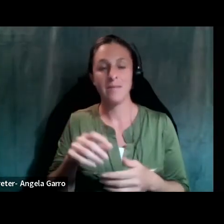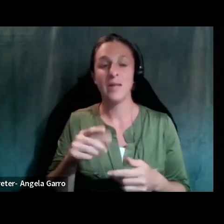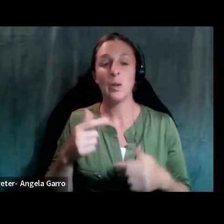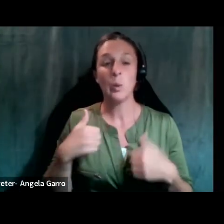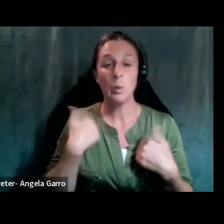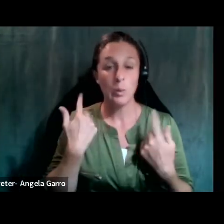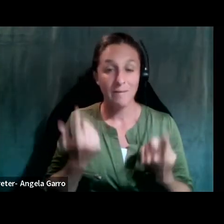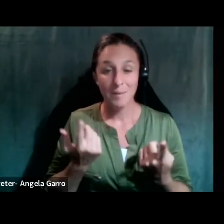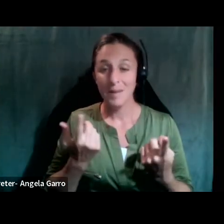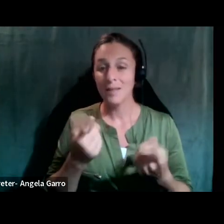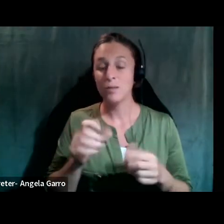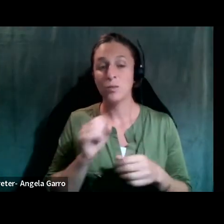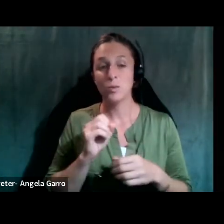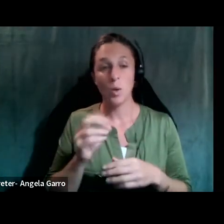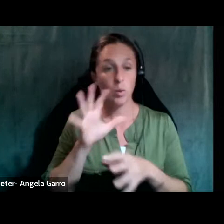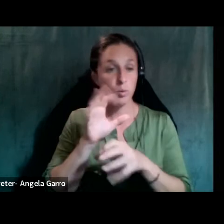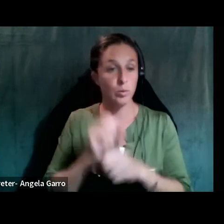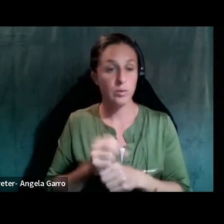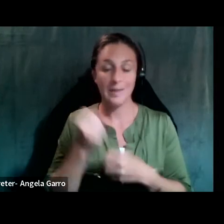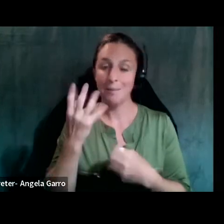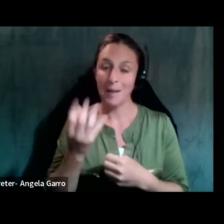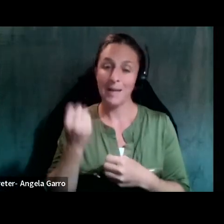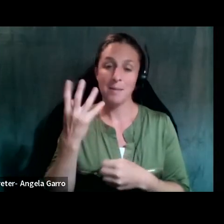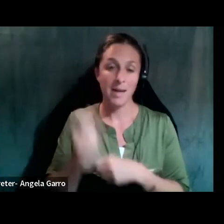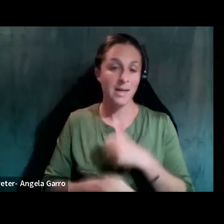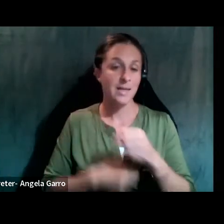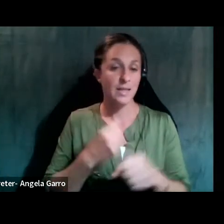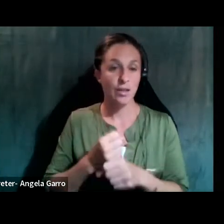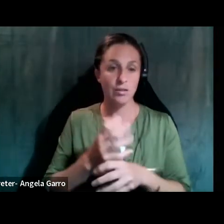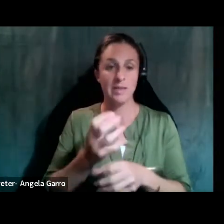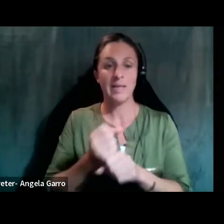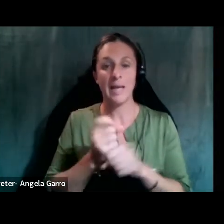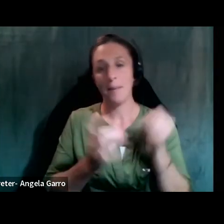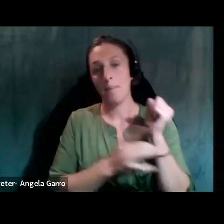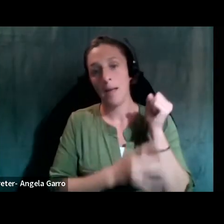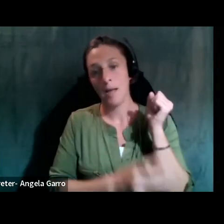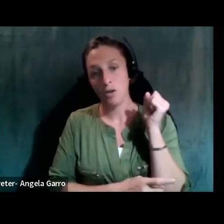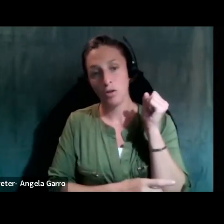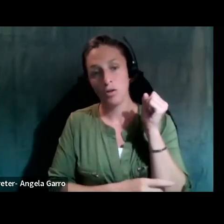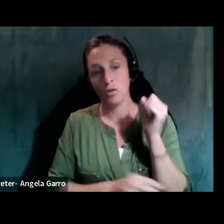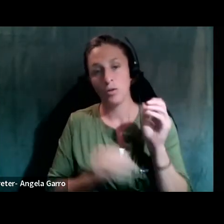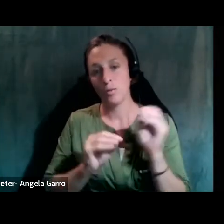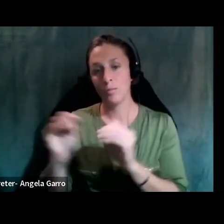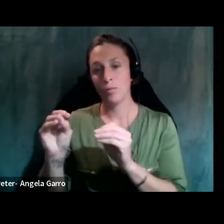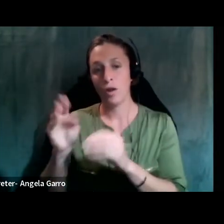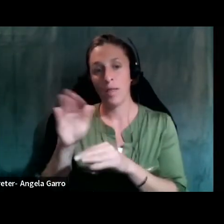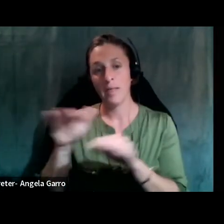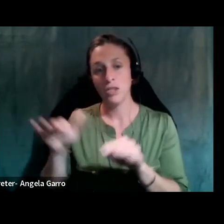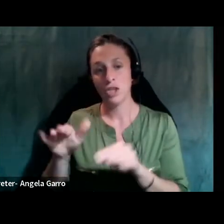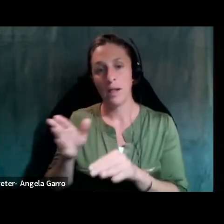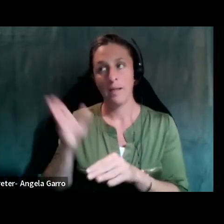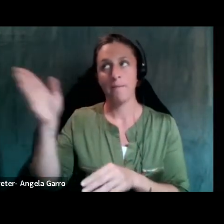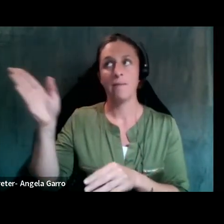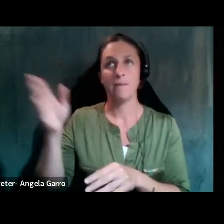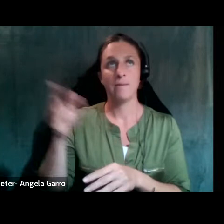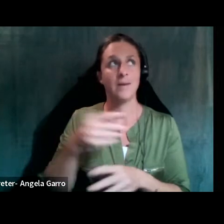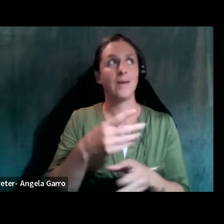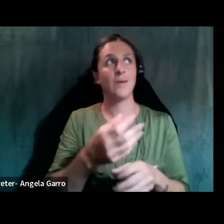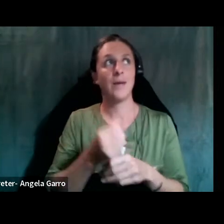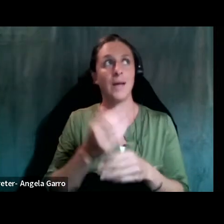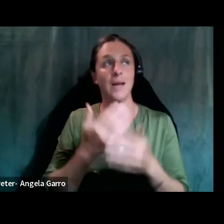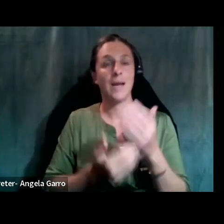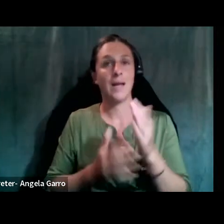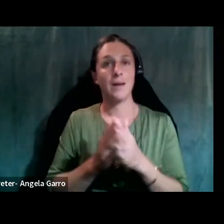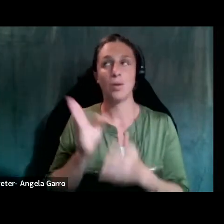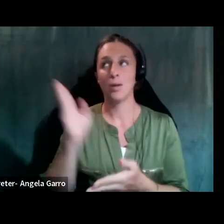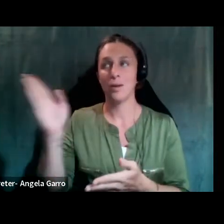so used to, over many, many years, of getting a binder and putting it on the shelf and saying, okay, we got a handbook. Okay, there it